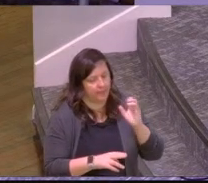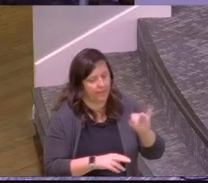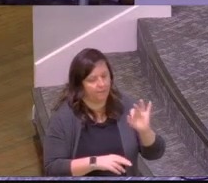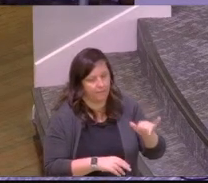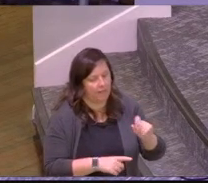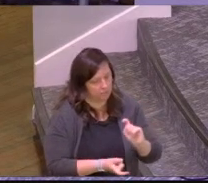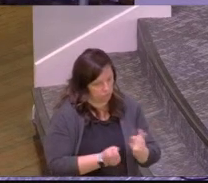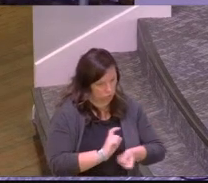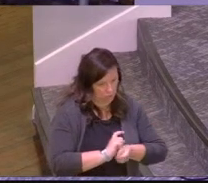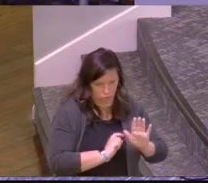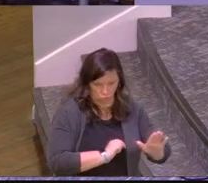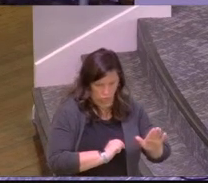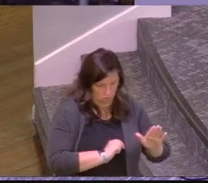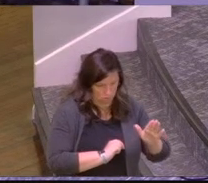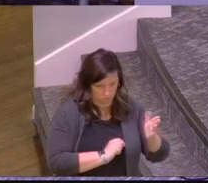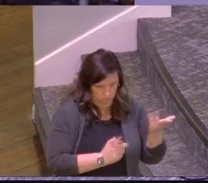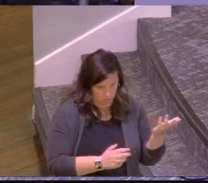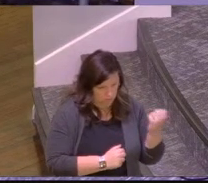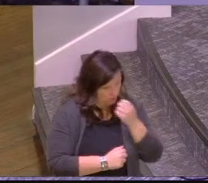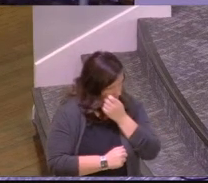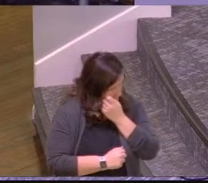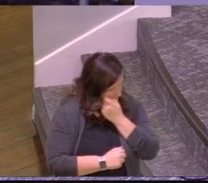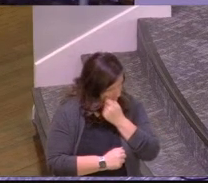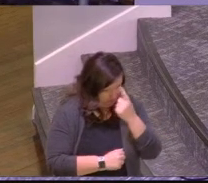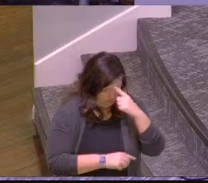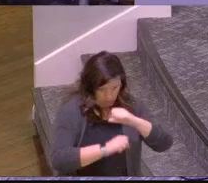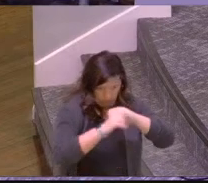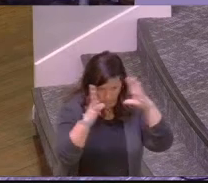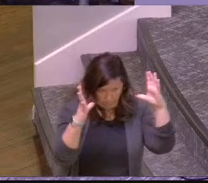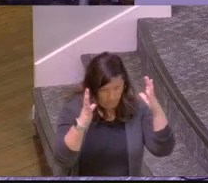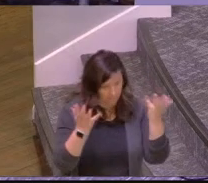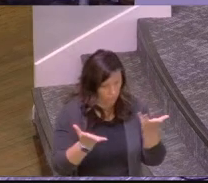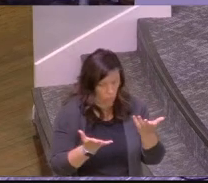conceptualization of what to do with this property or not.